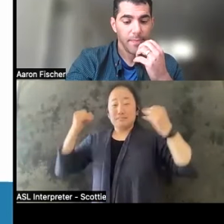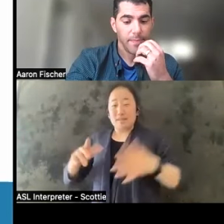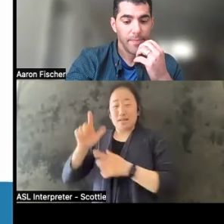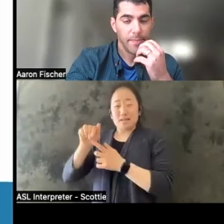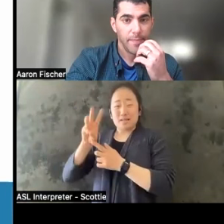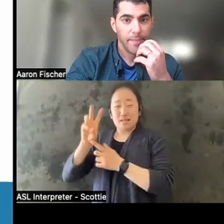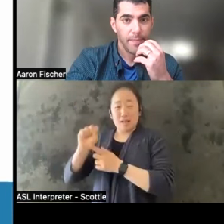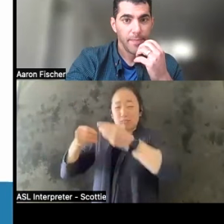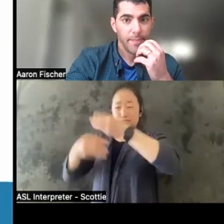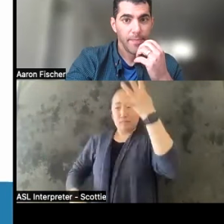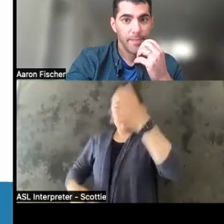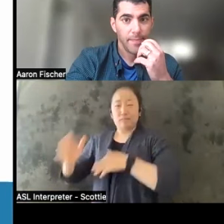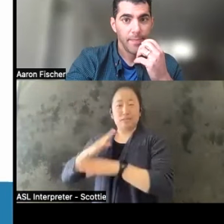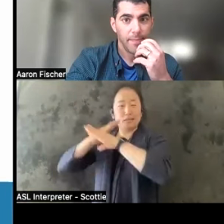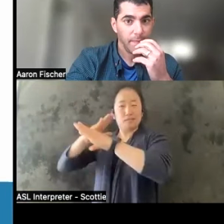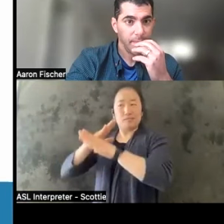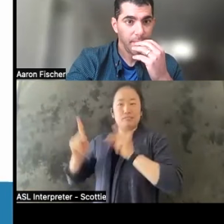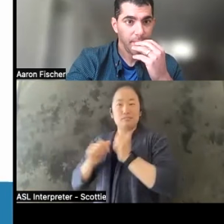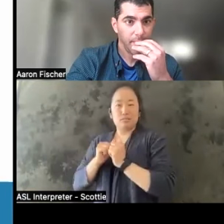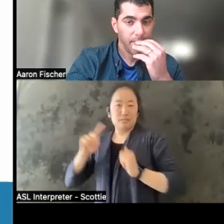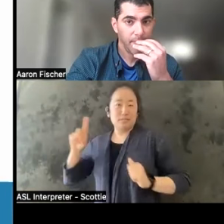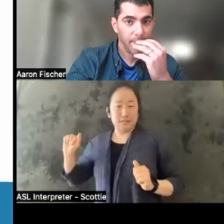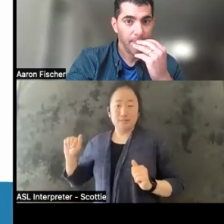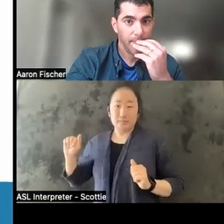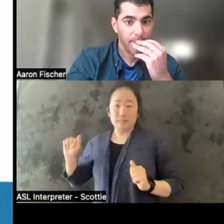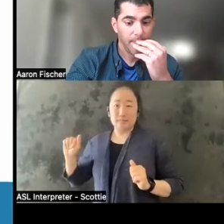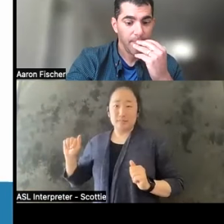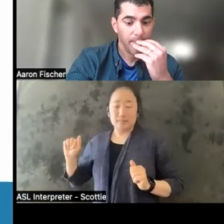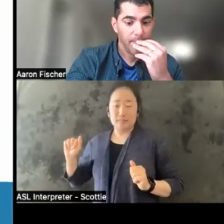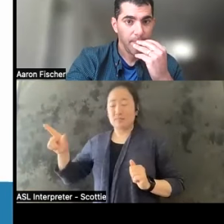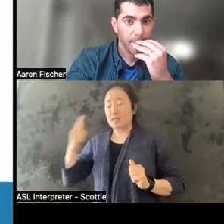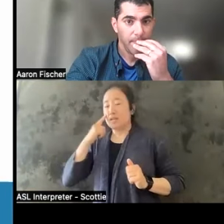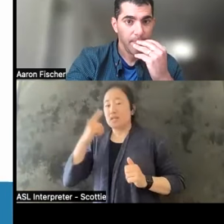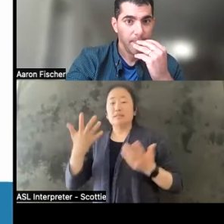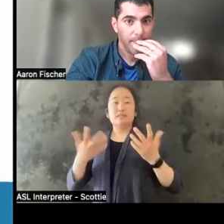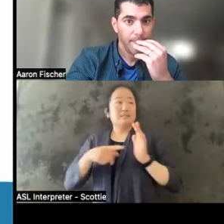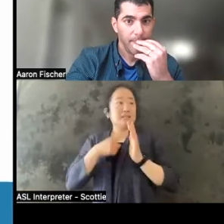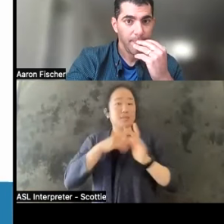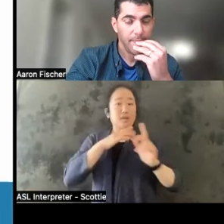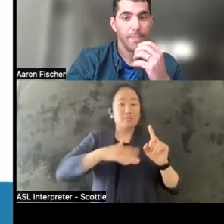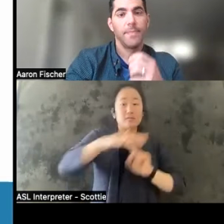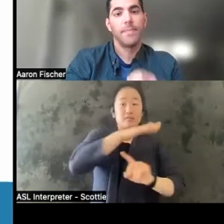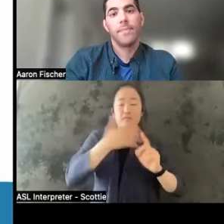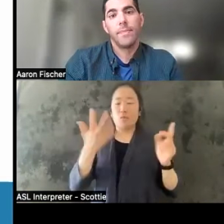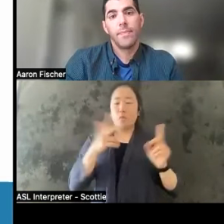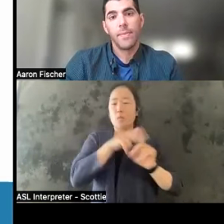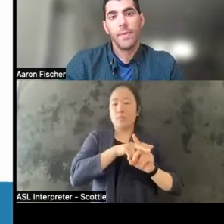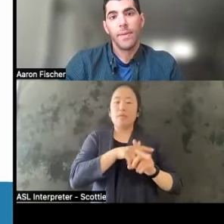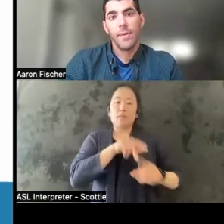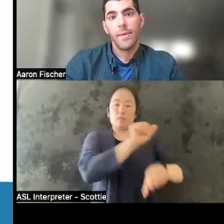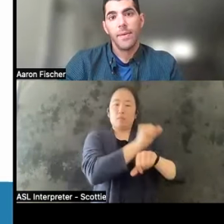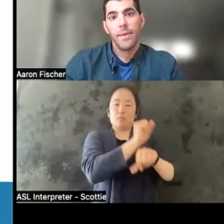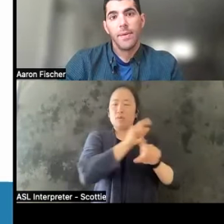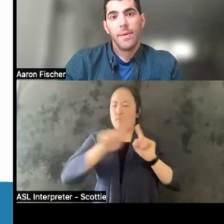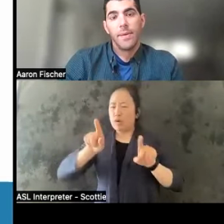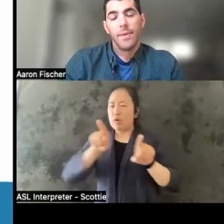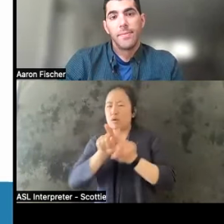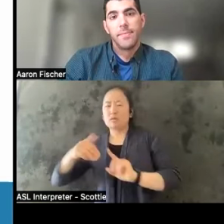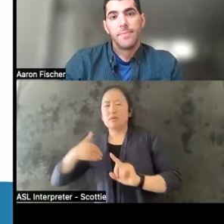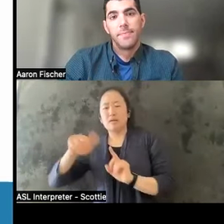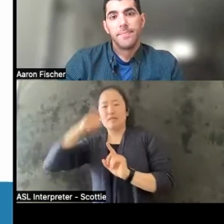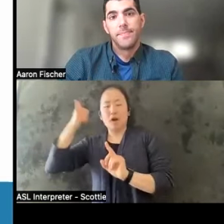disabilities, and they are in the employment context, but in other contexts as well. And so most